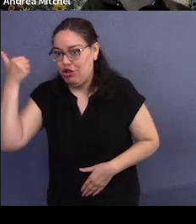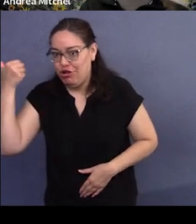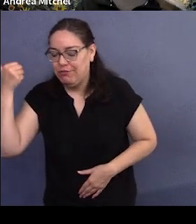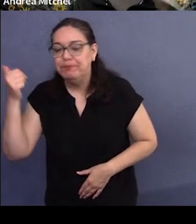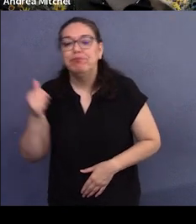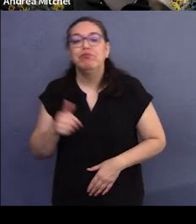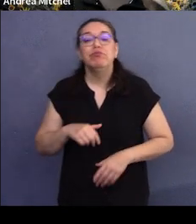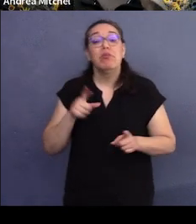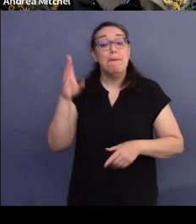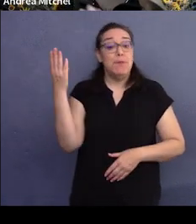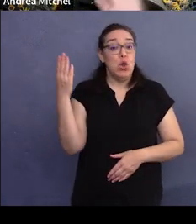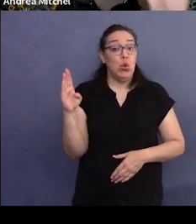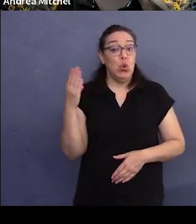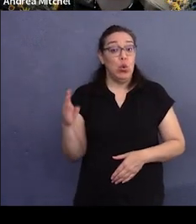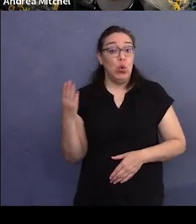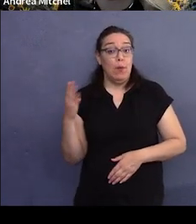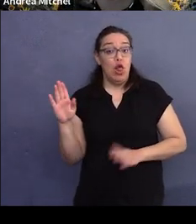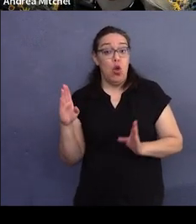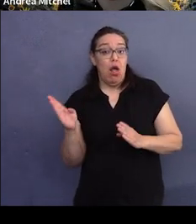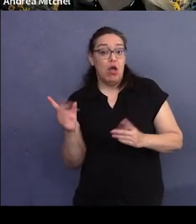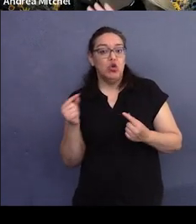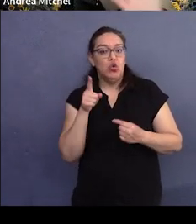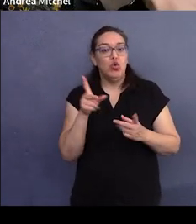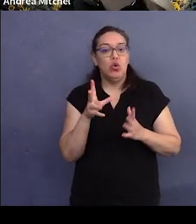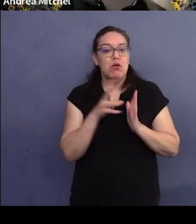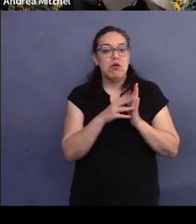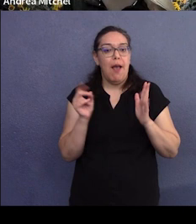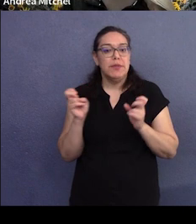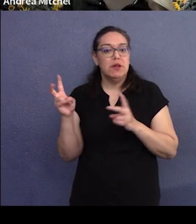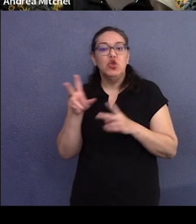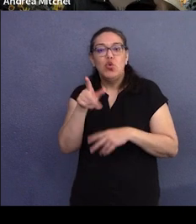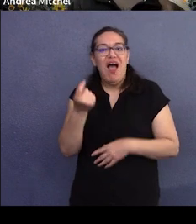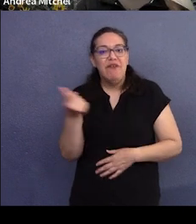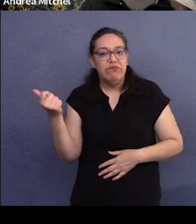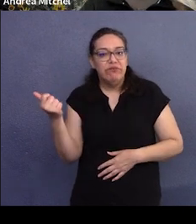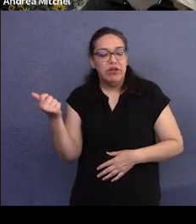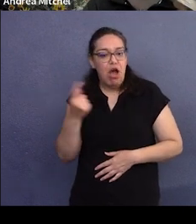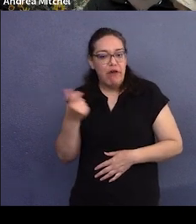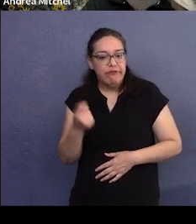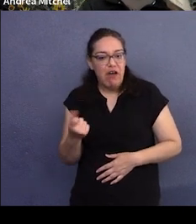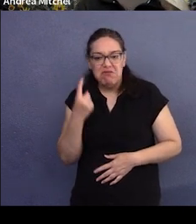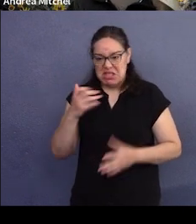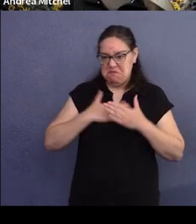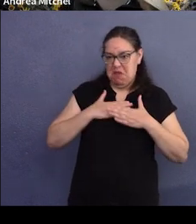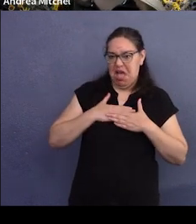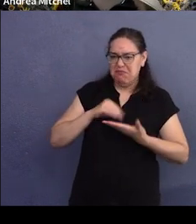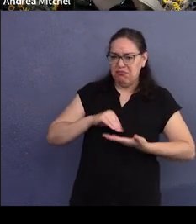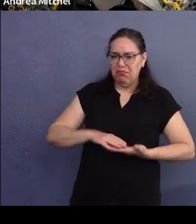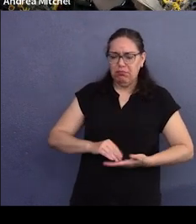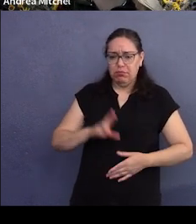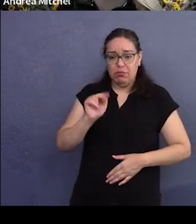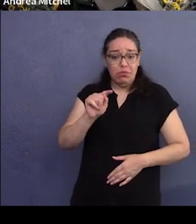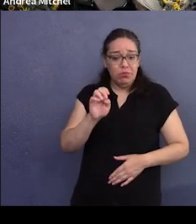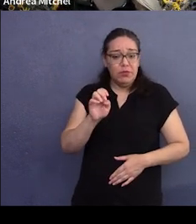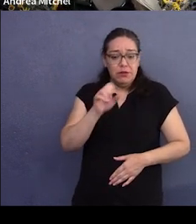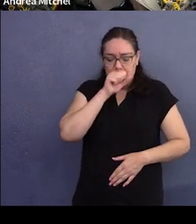I am in blue italics. That's for you to cut out. Those are just my notes. So under this, you'll see that it